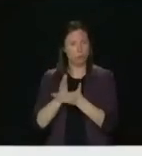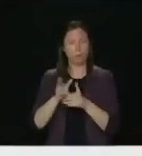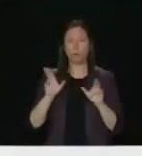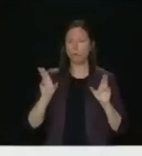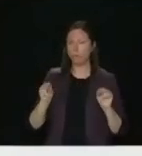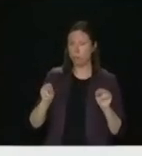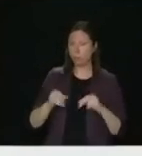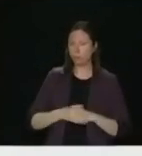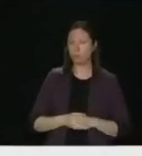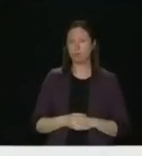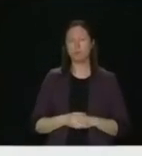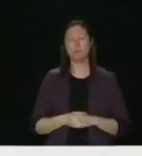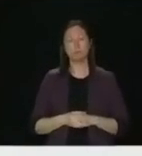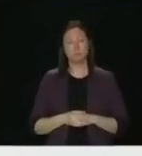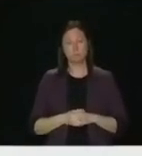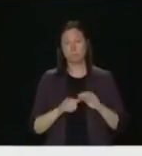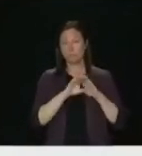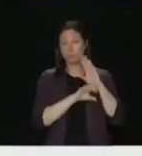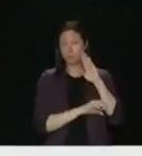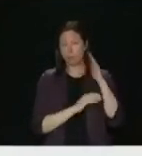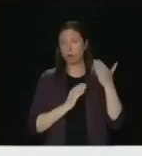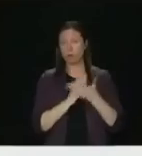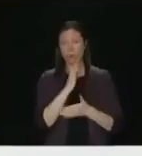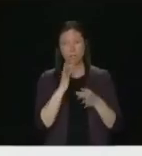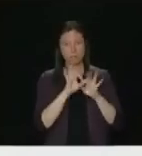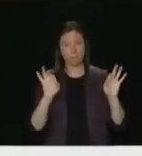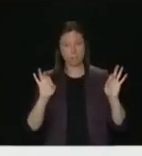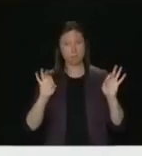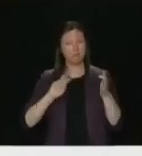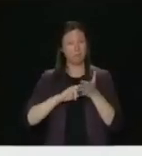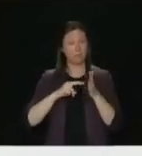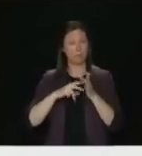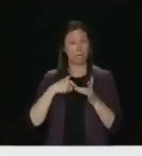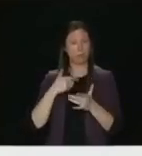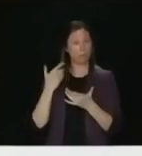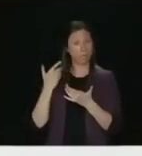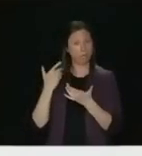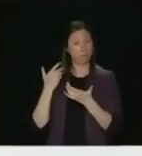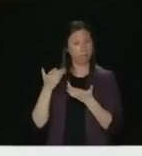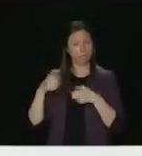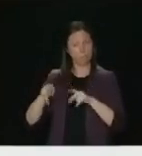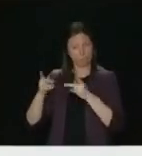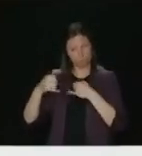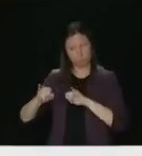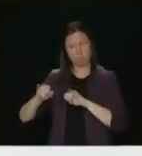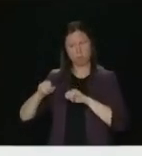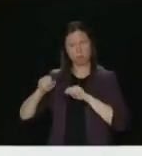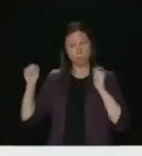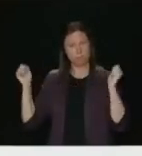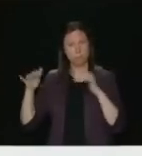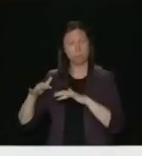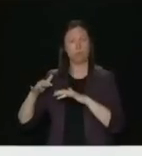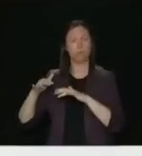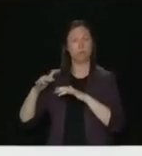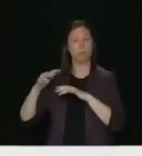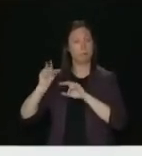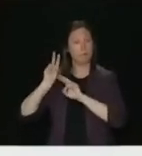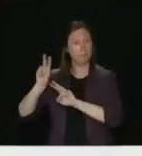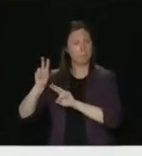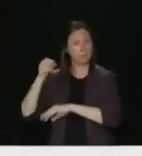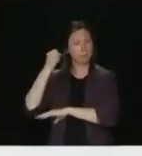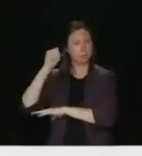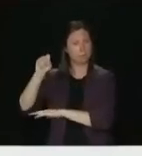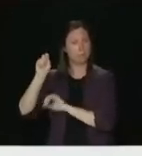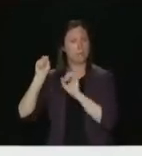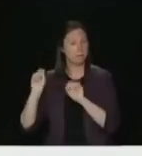as articulated in the Charter of Rights and Freedom. We are not limiting the right to peacefully protest or assemble. What